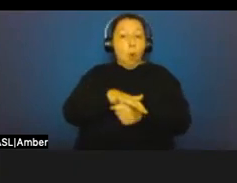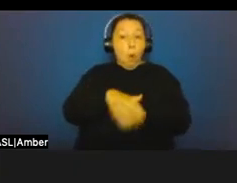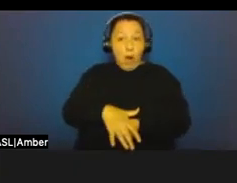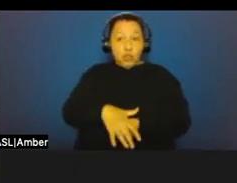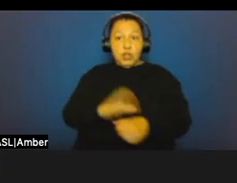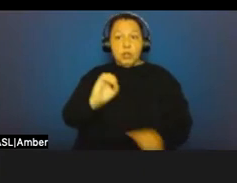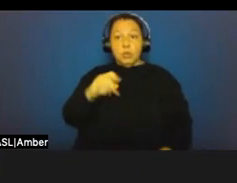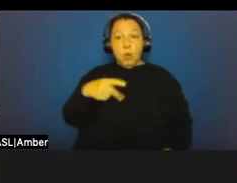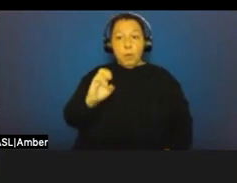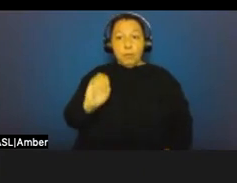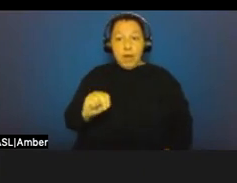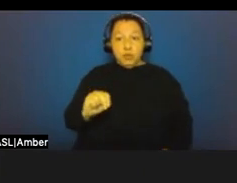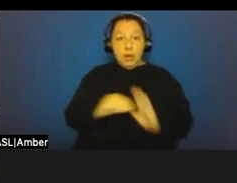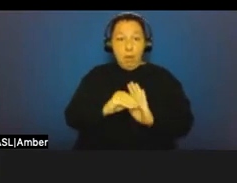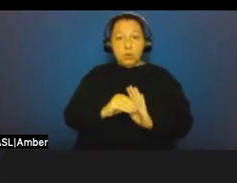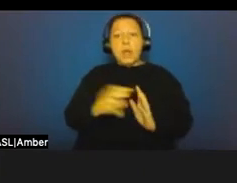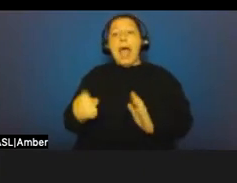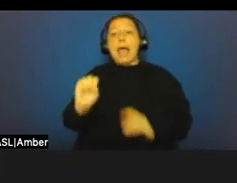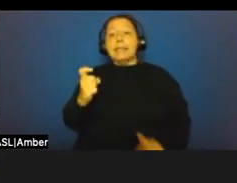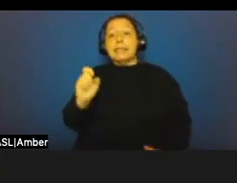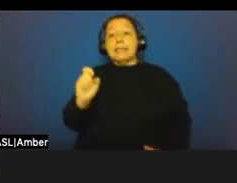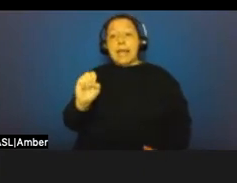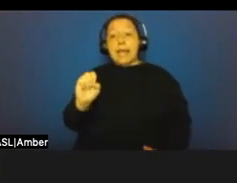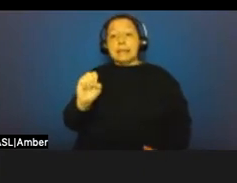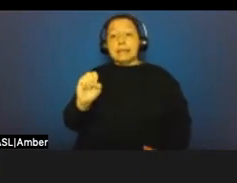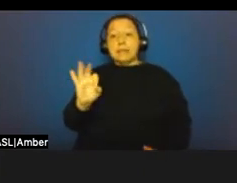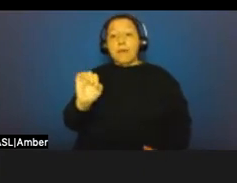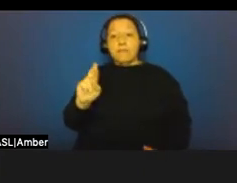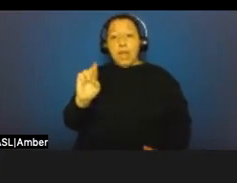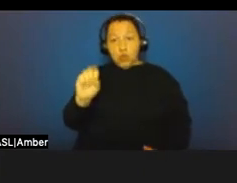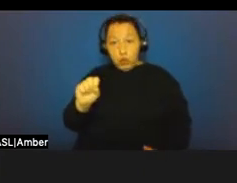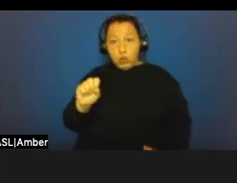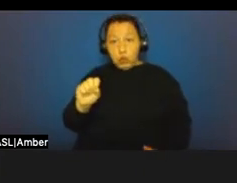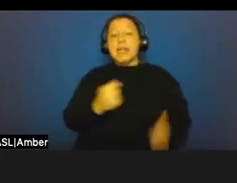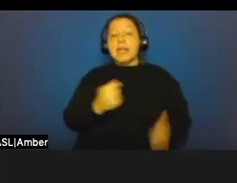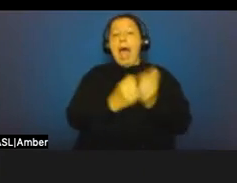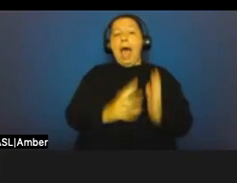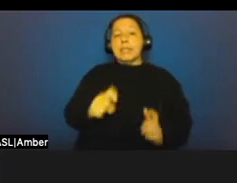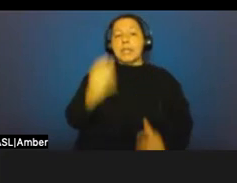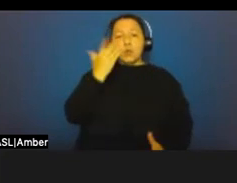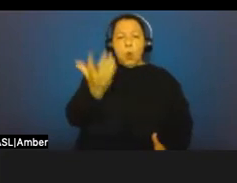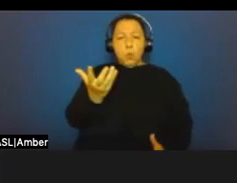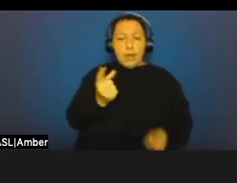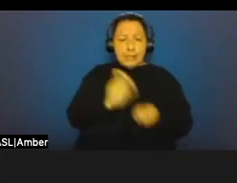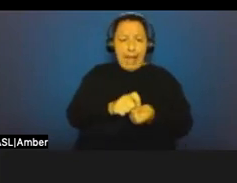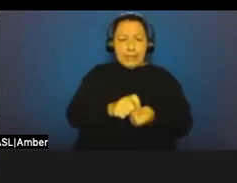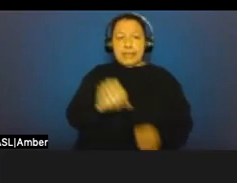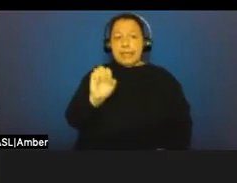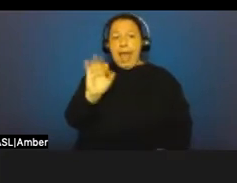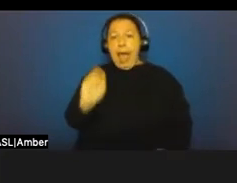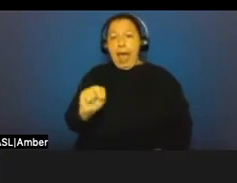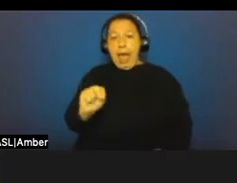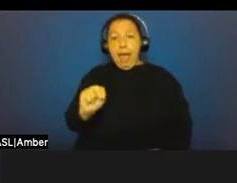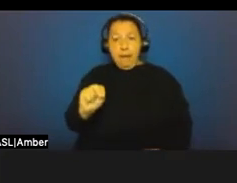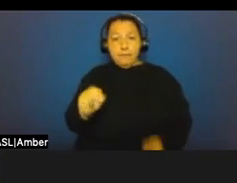offenders, what advocates need to know. And that will be on day 2. And so Afton had dropped in the chat the agenda for the